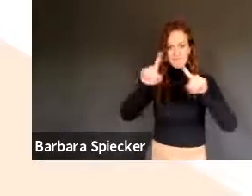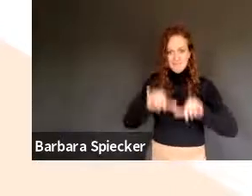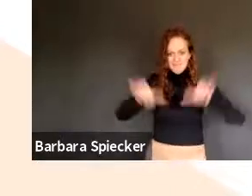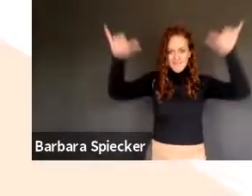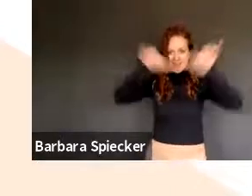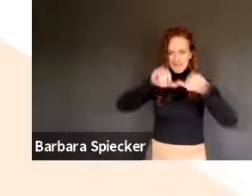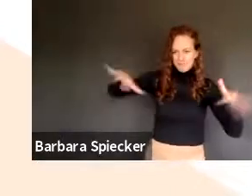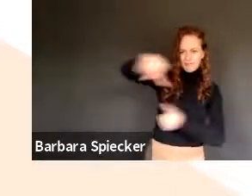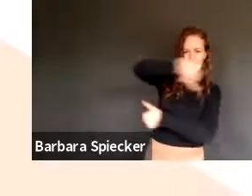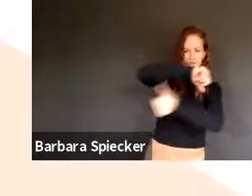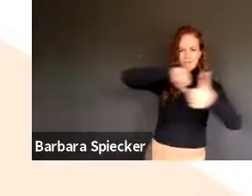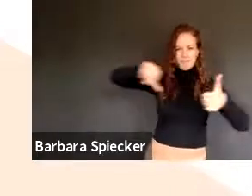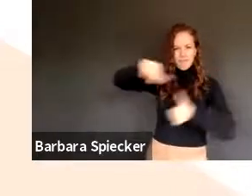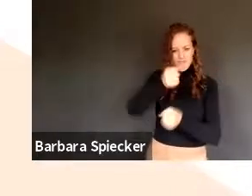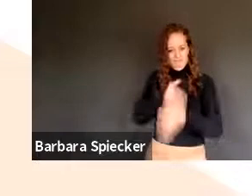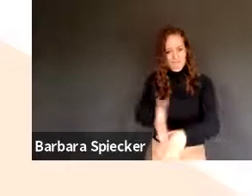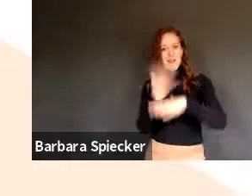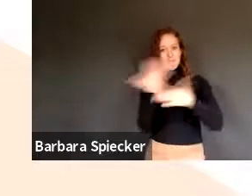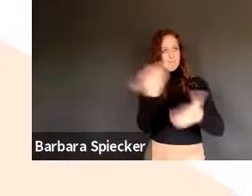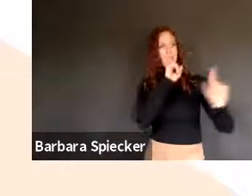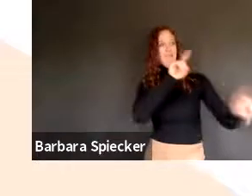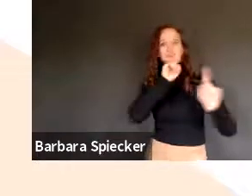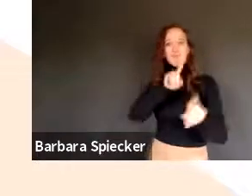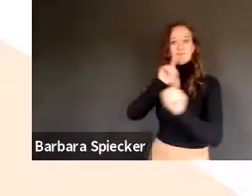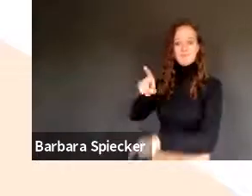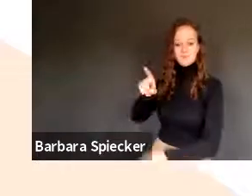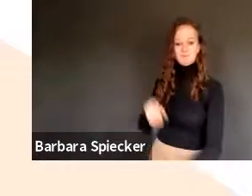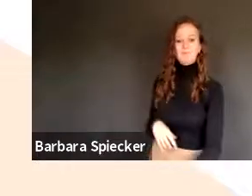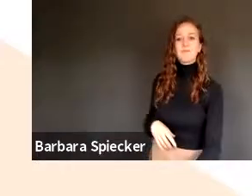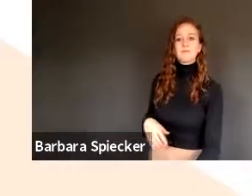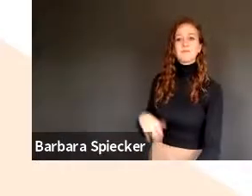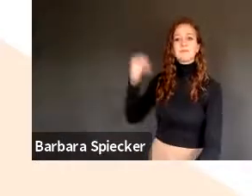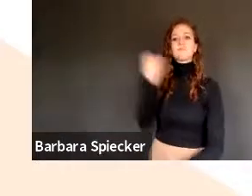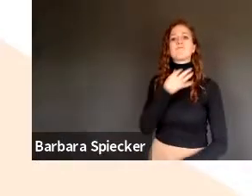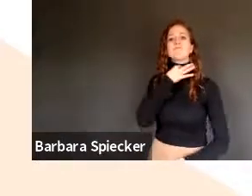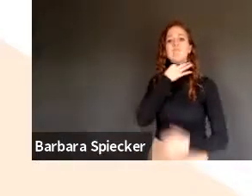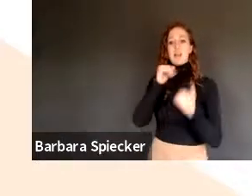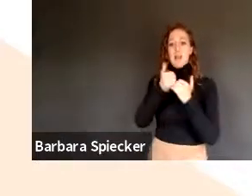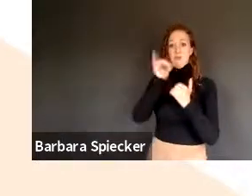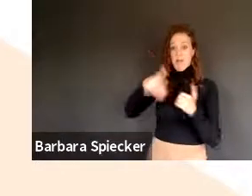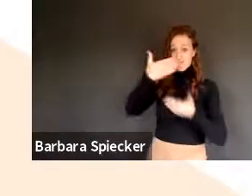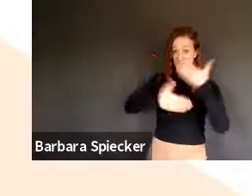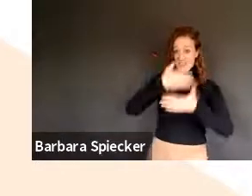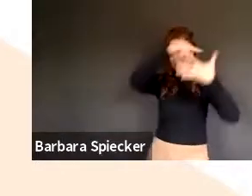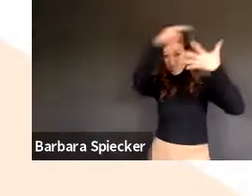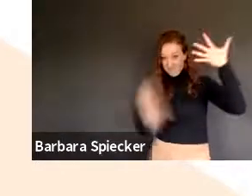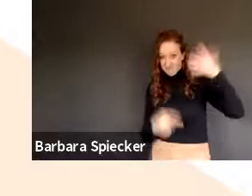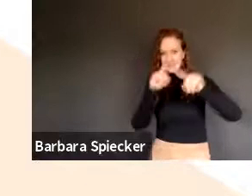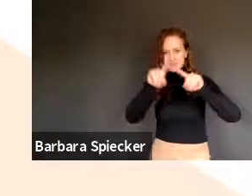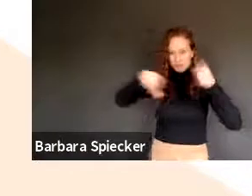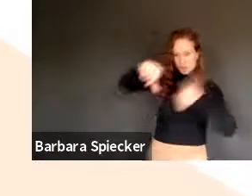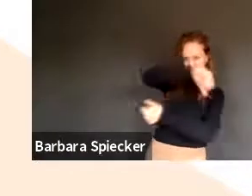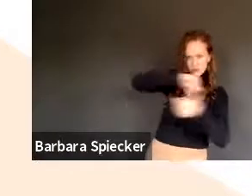So now we've seen various interactive effects of these processes operating on different scales to produce different responses in